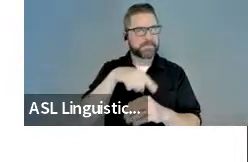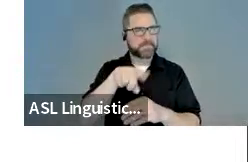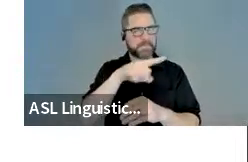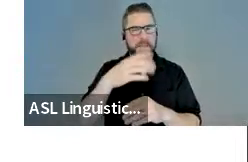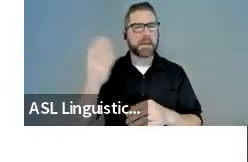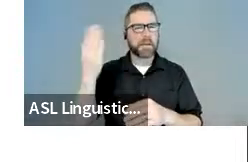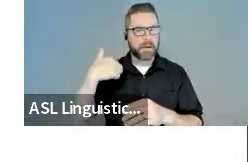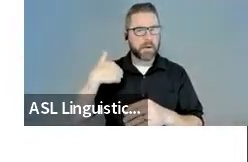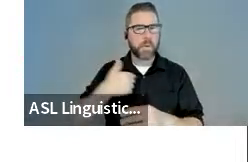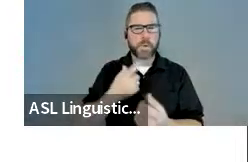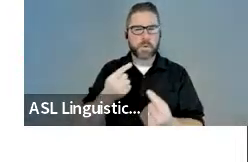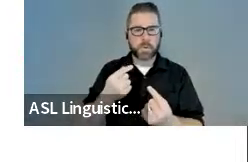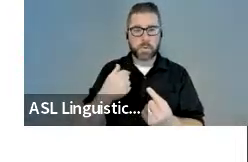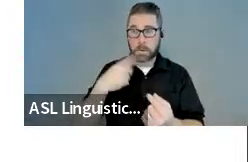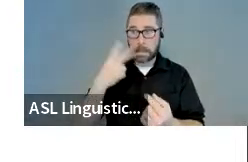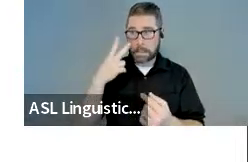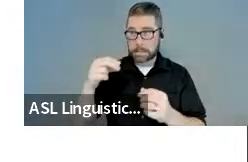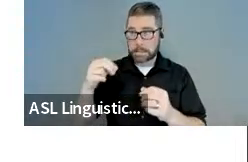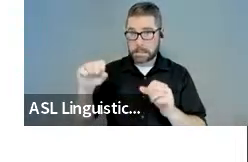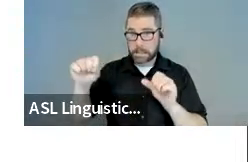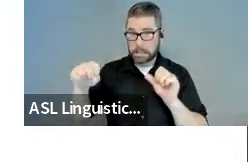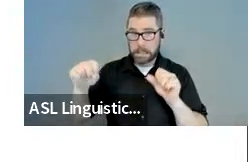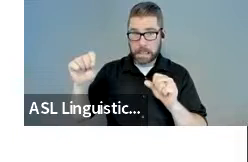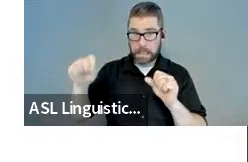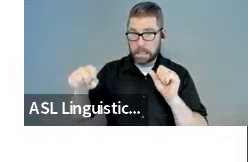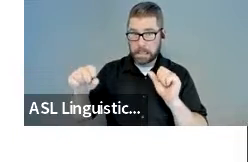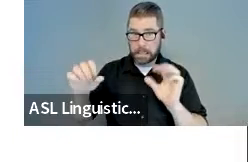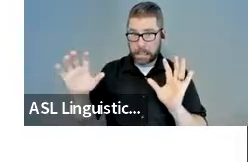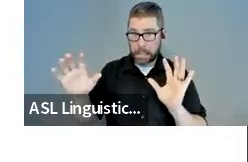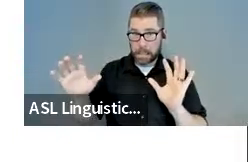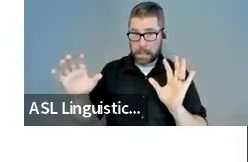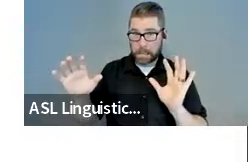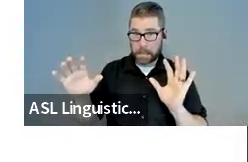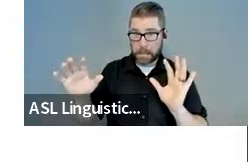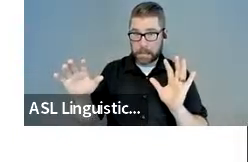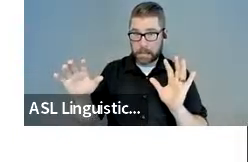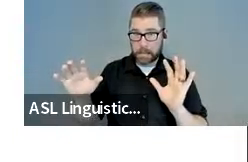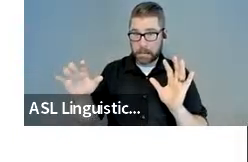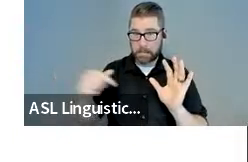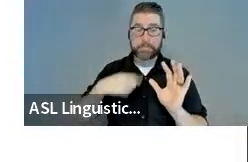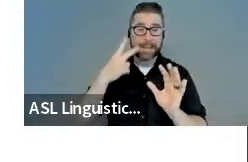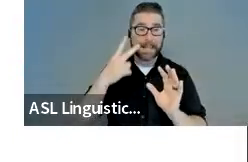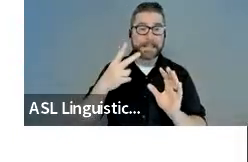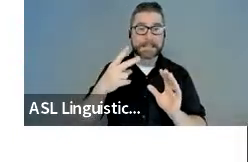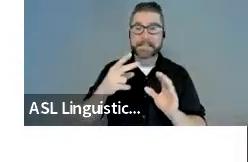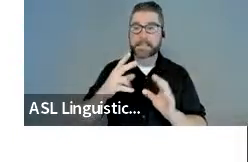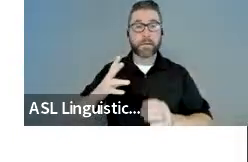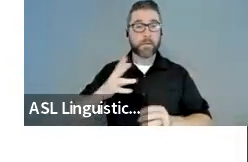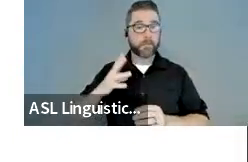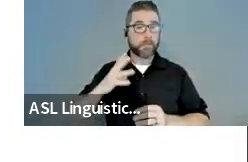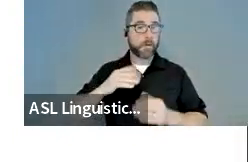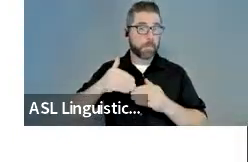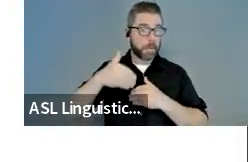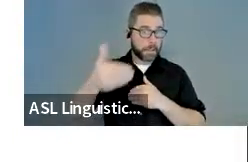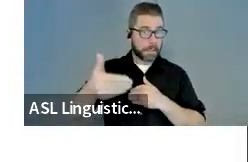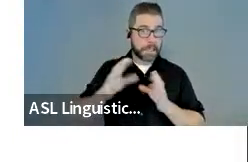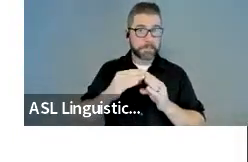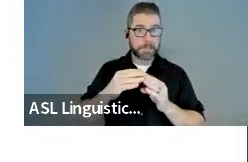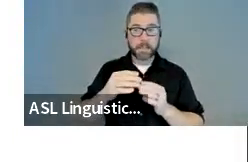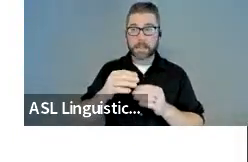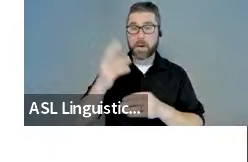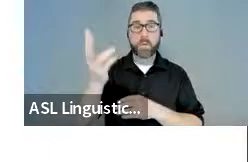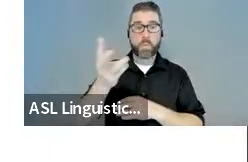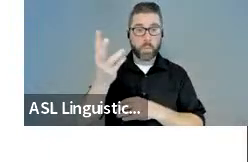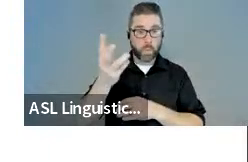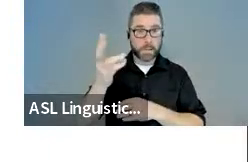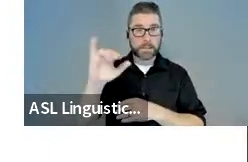I'm seeing some head noddings. Okay, so our formal next meeting will be on Wednesday, June 5th at the same